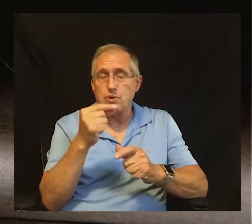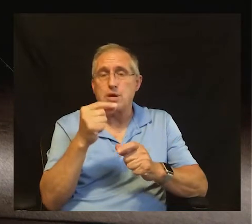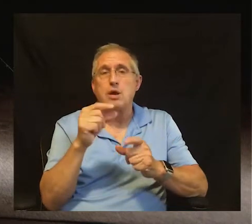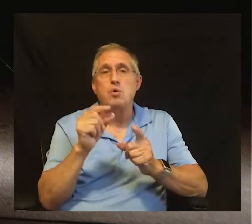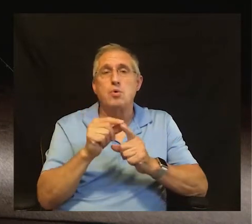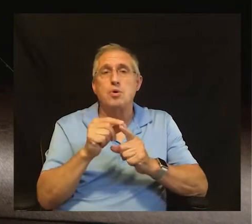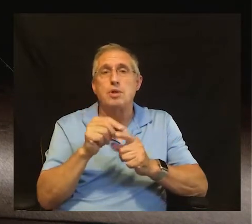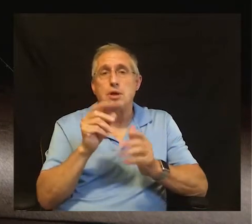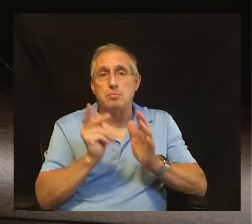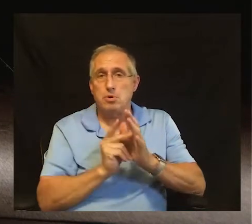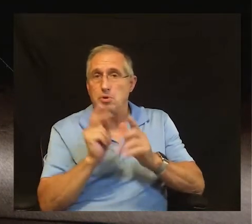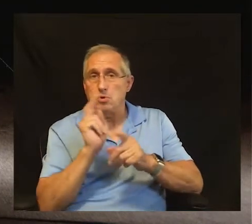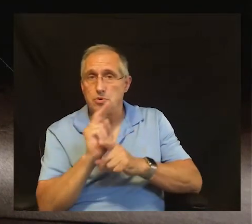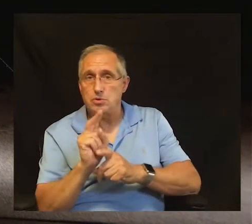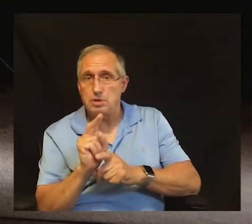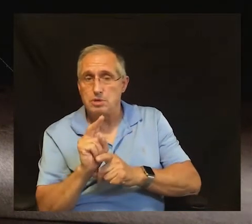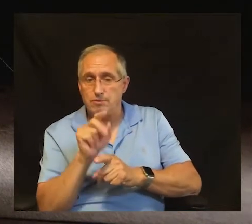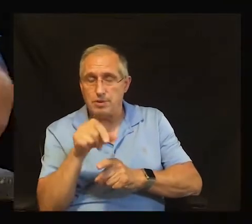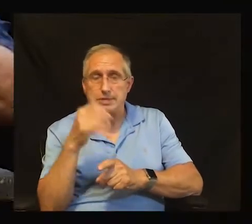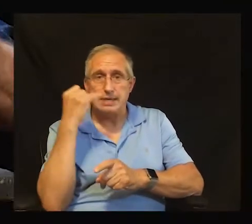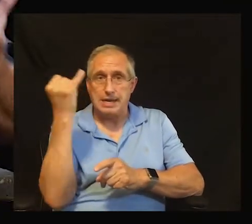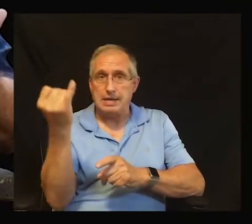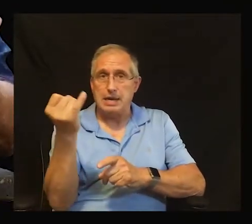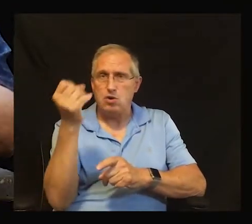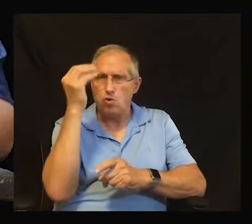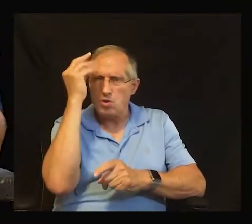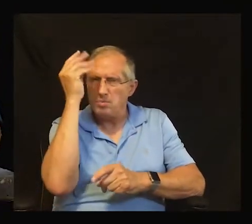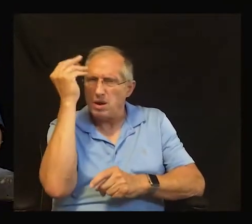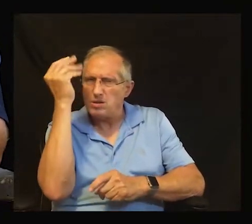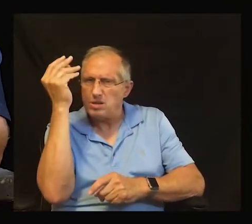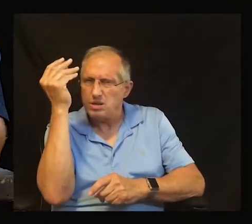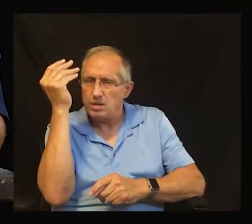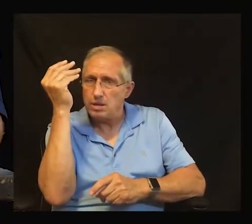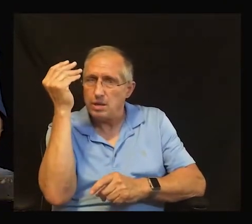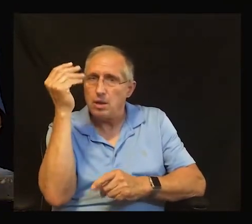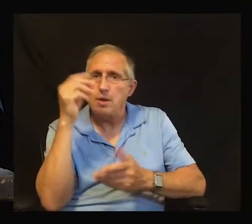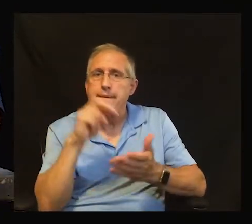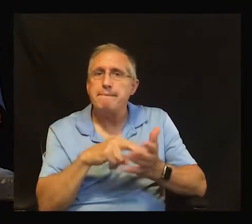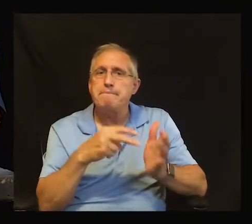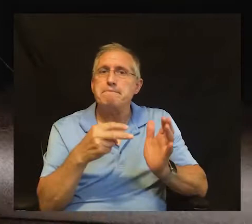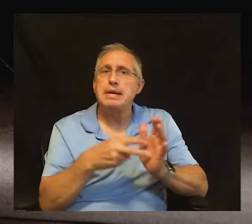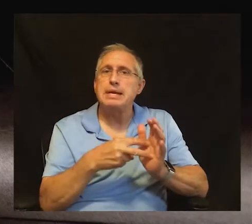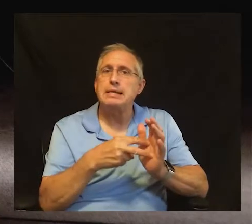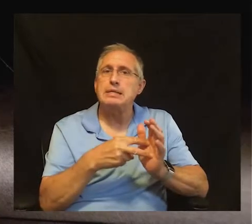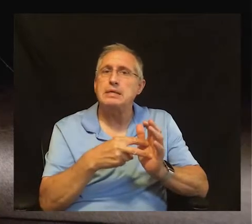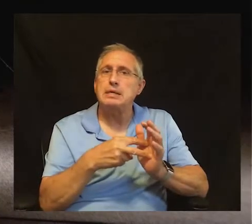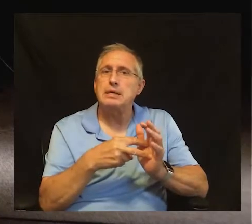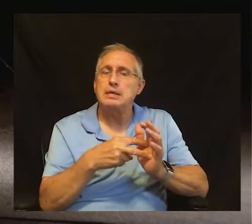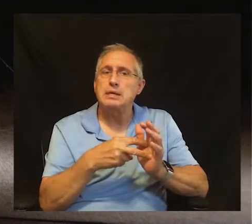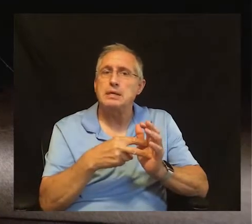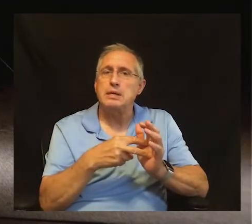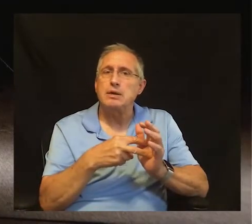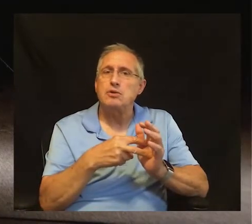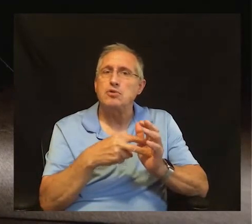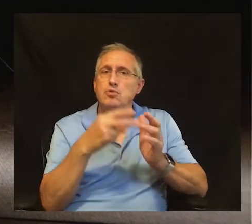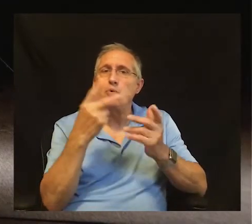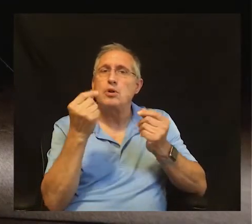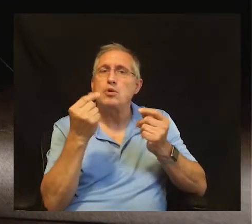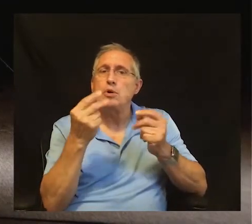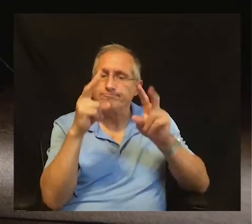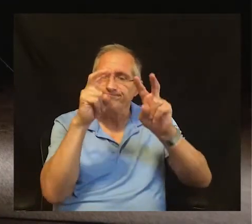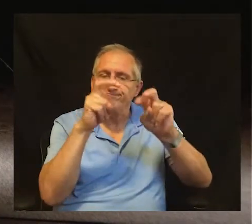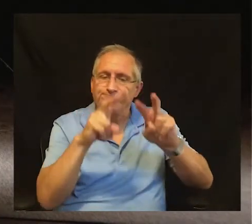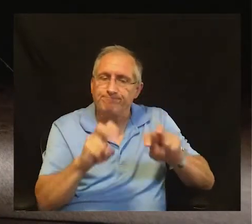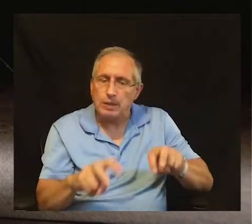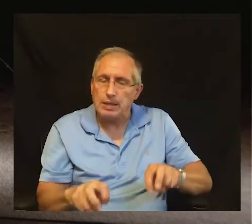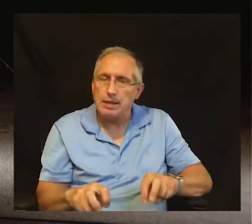Paul uses for this idea to think about literally means to take inventory.